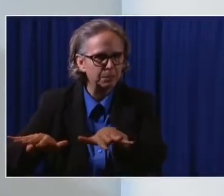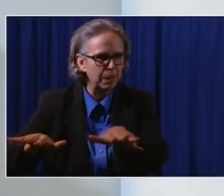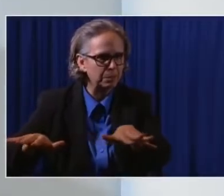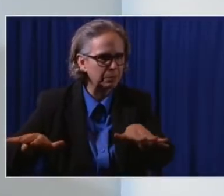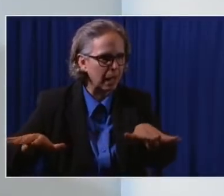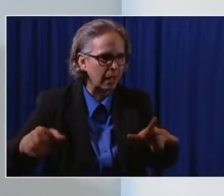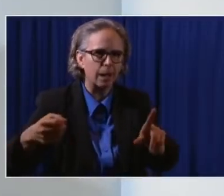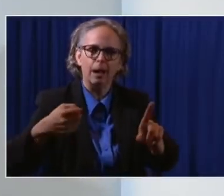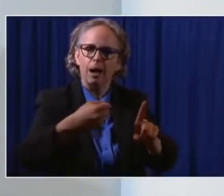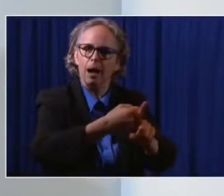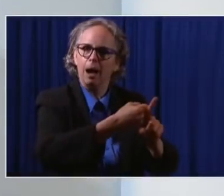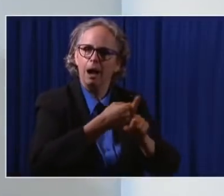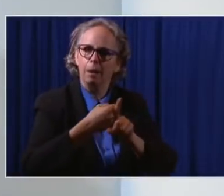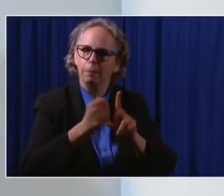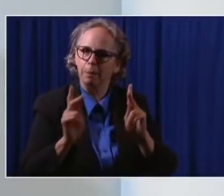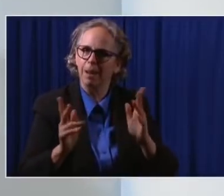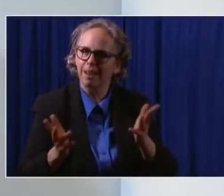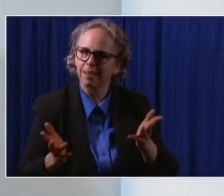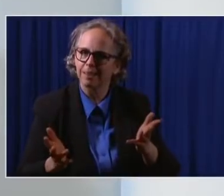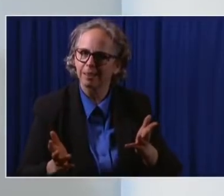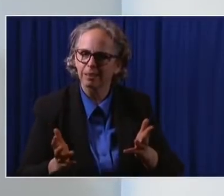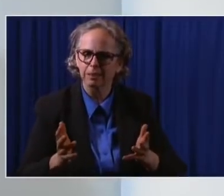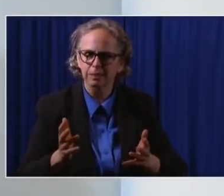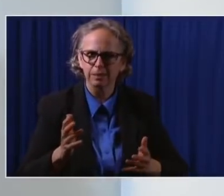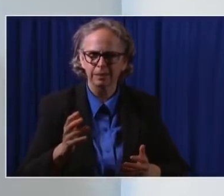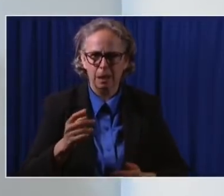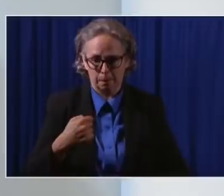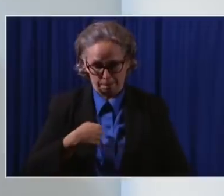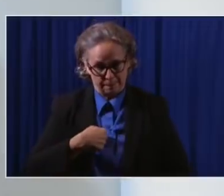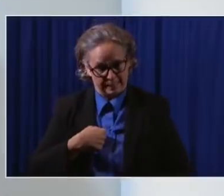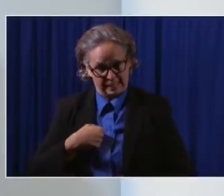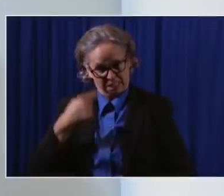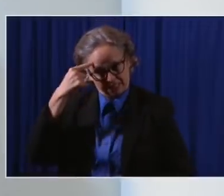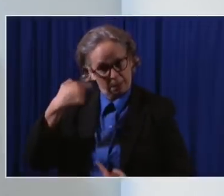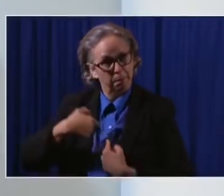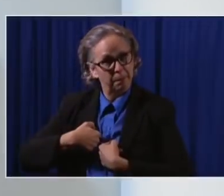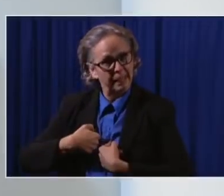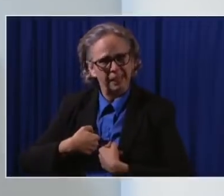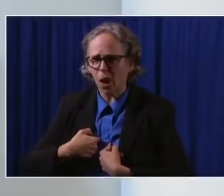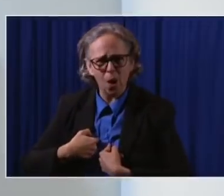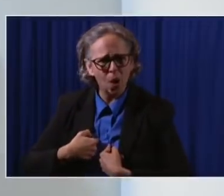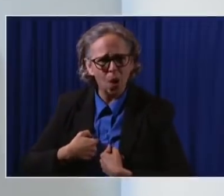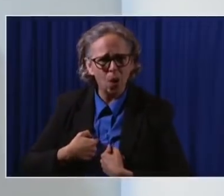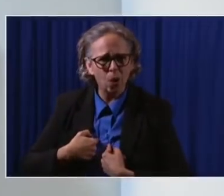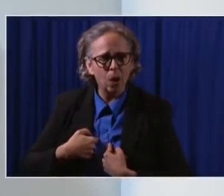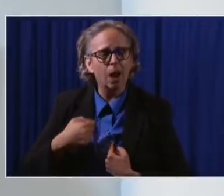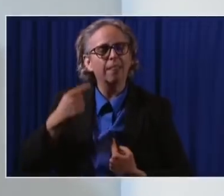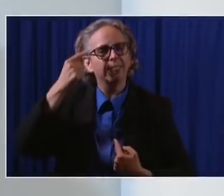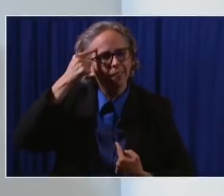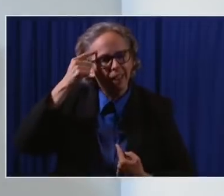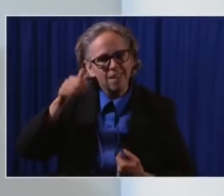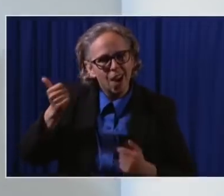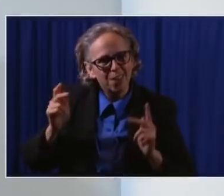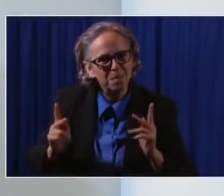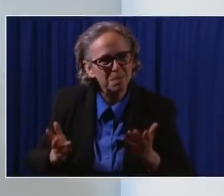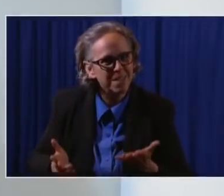not just about you. It's about protecting people, protecting the economy. And nobody's mandating you get a test, but you ought to do